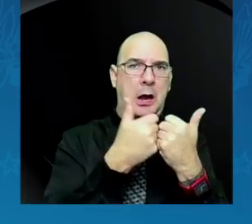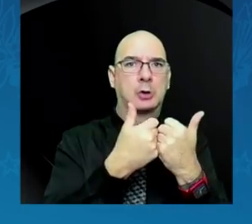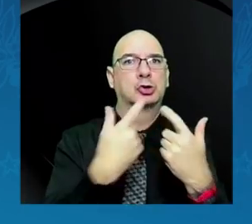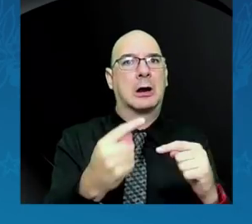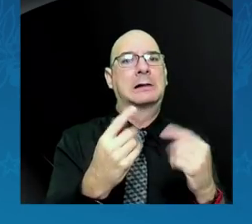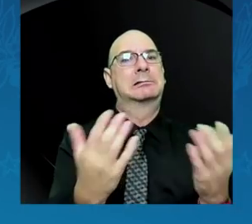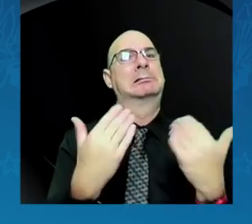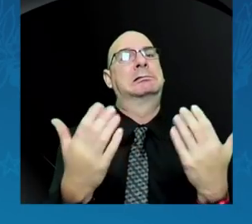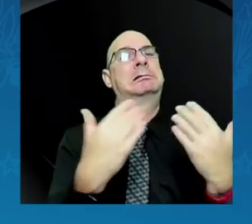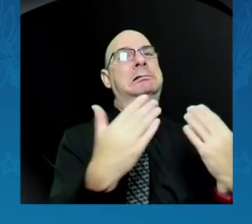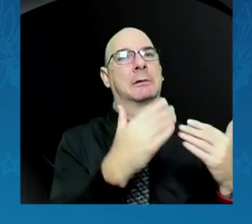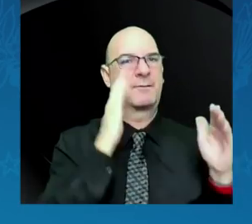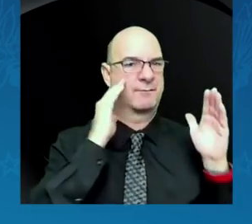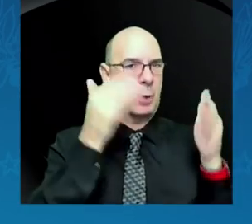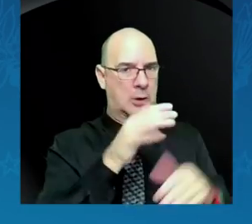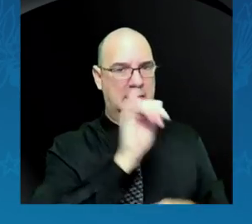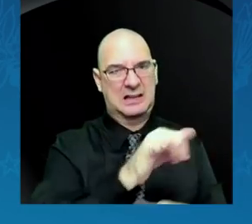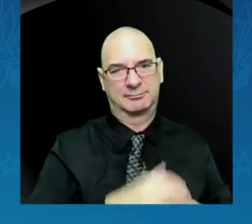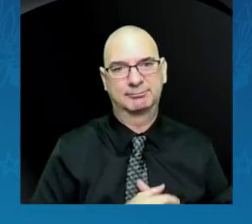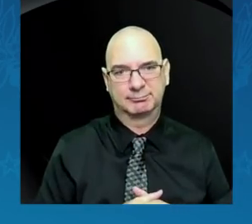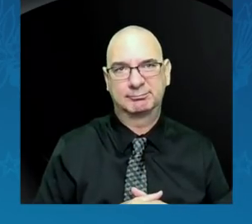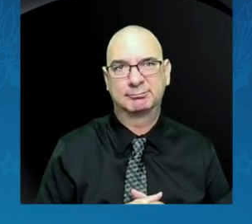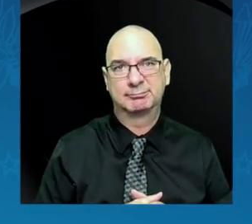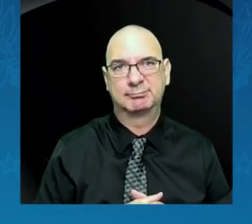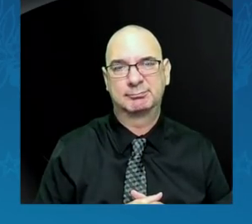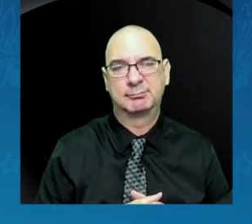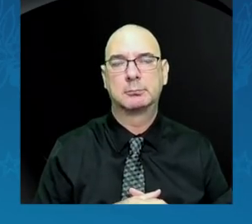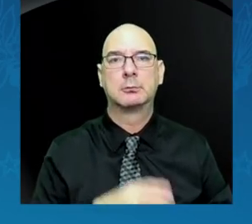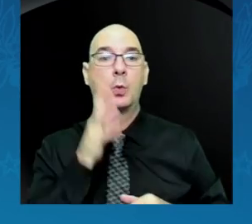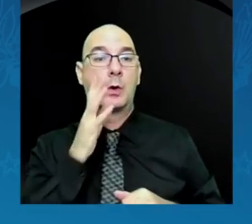Our next question will come from Sarah from ABC. Sarah.